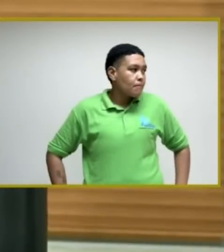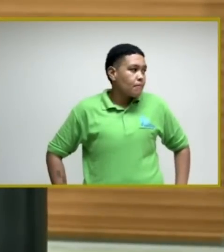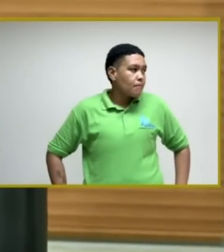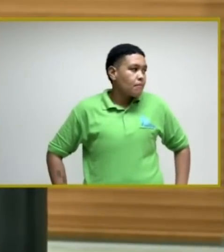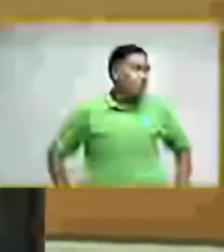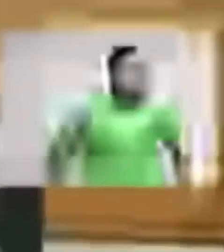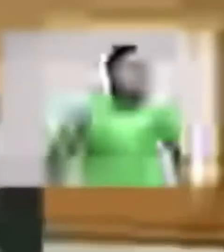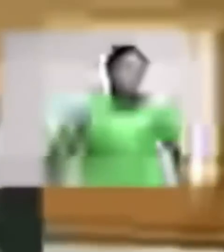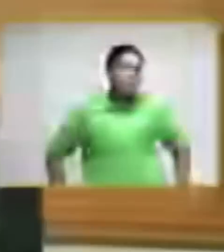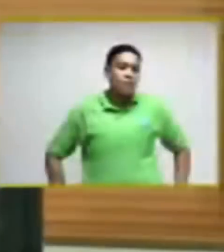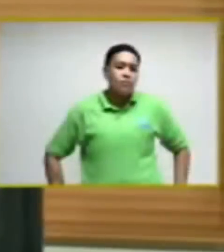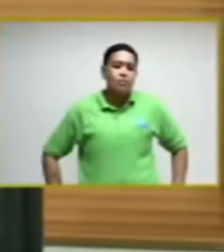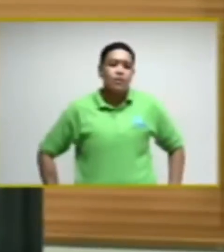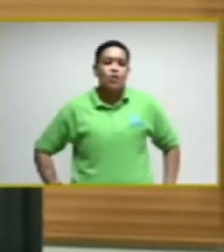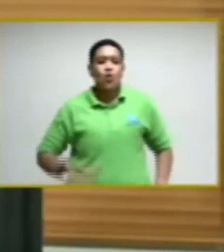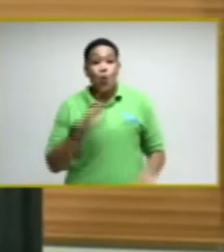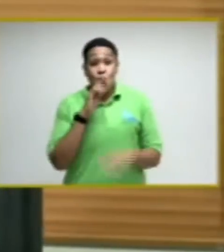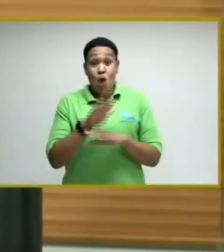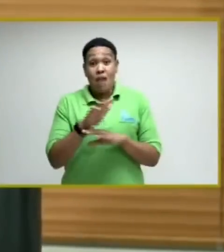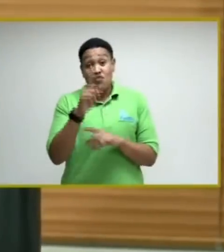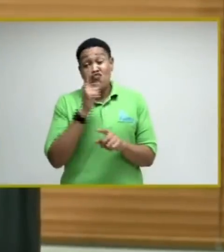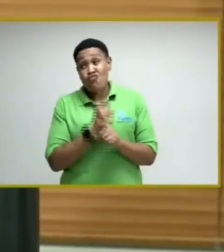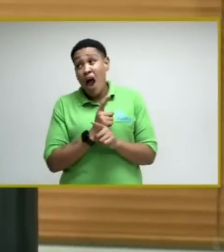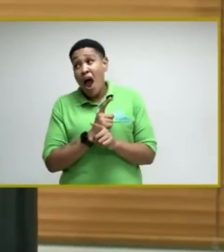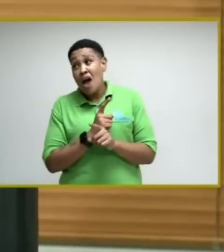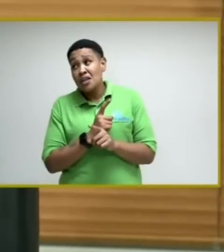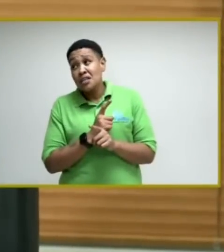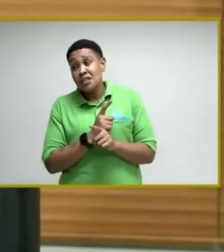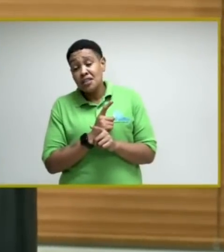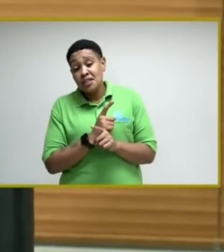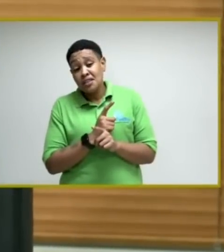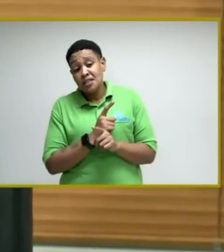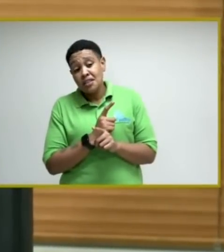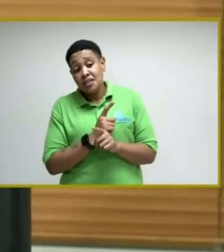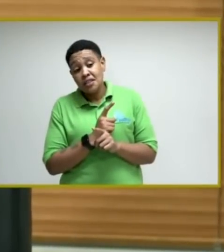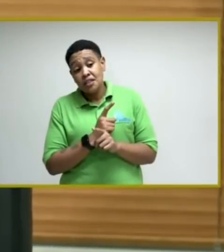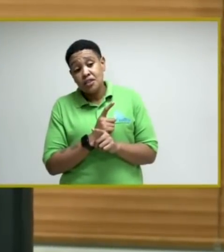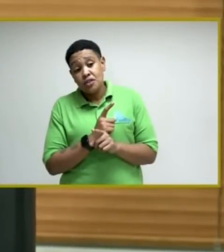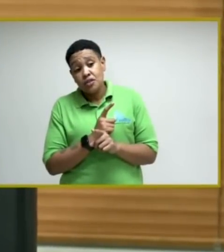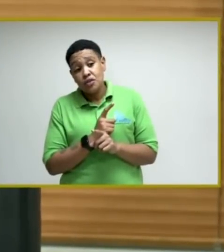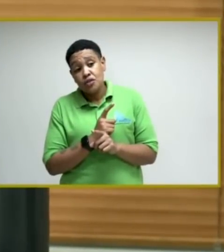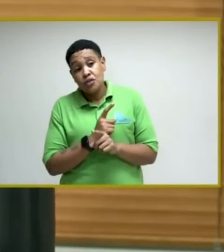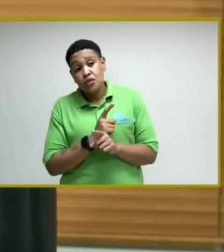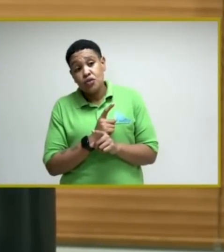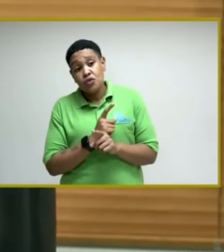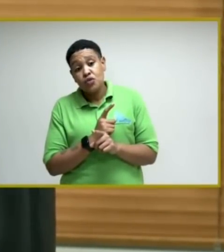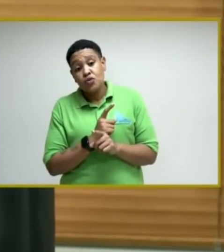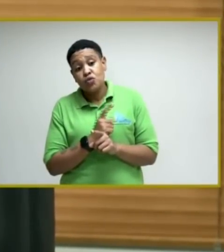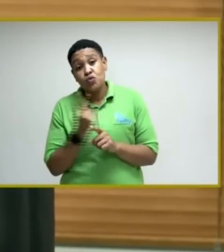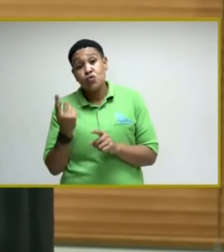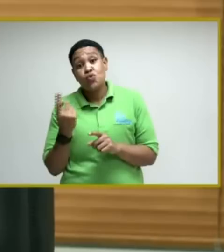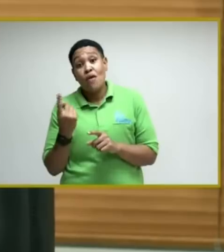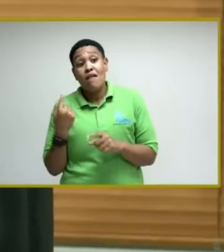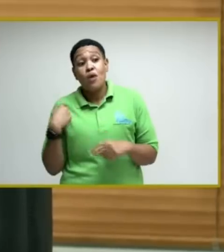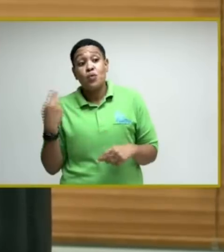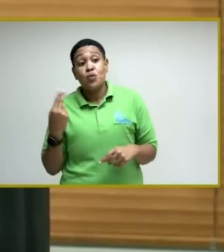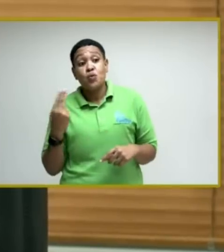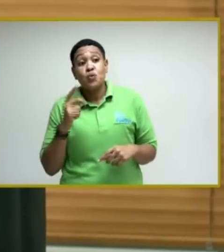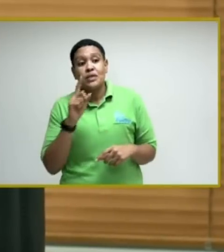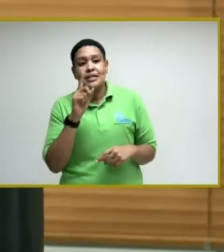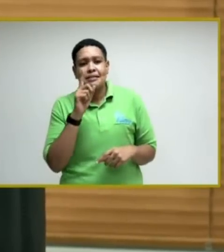You're right. The amount of doses that we have utilized are single doses. So we